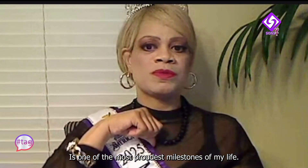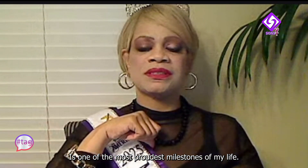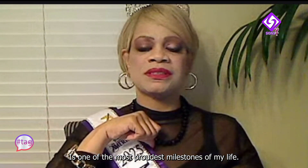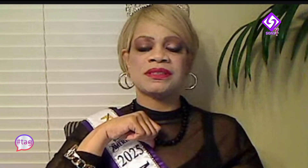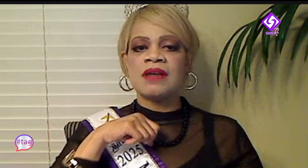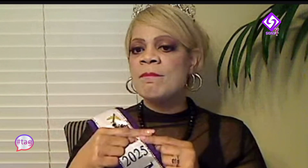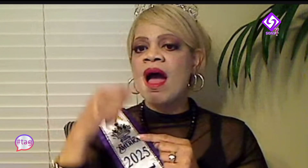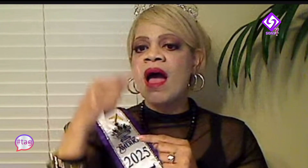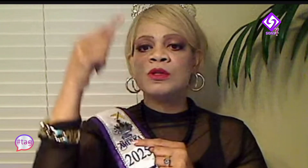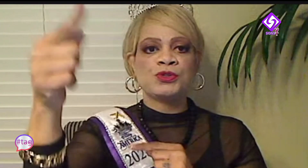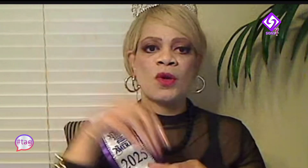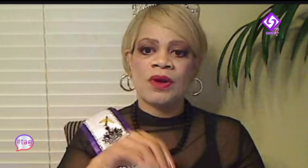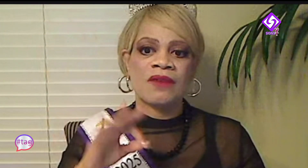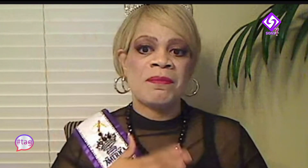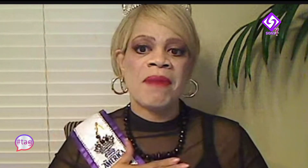of my life.